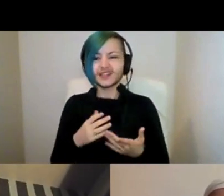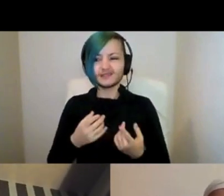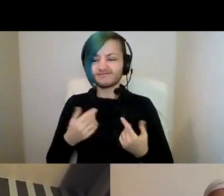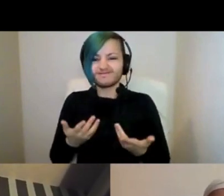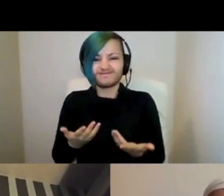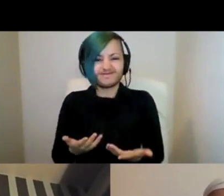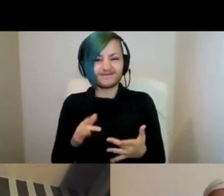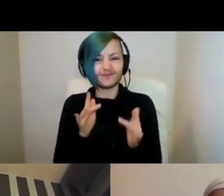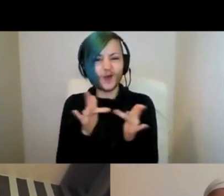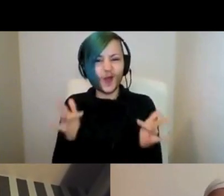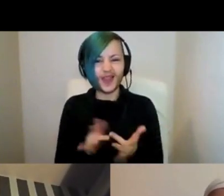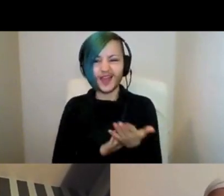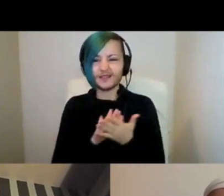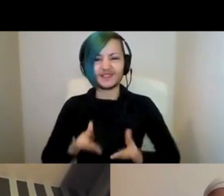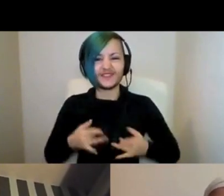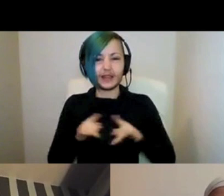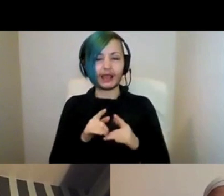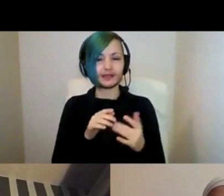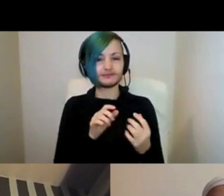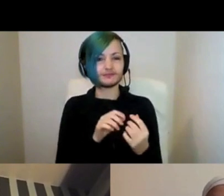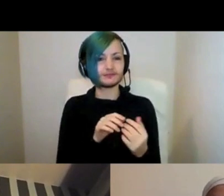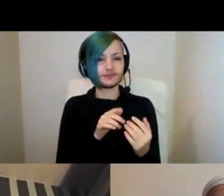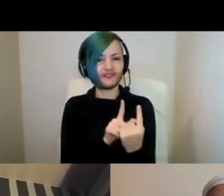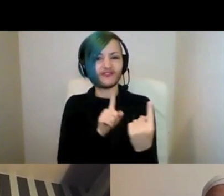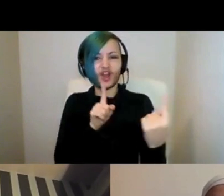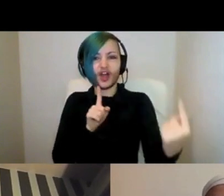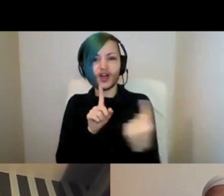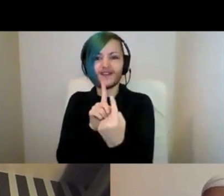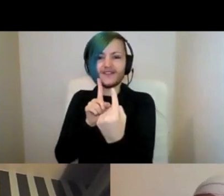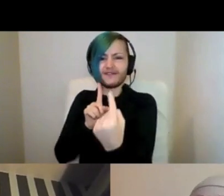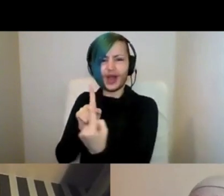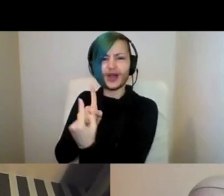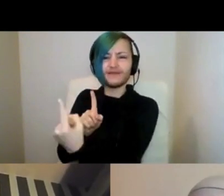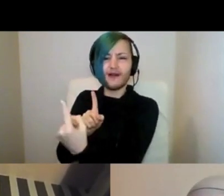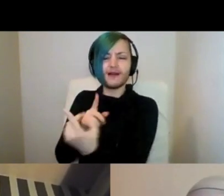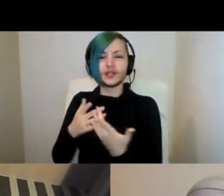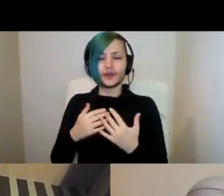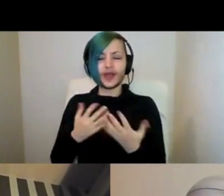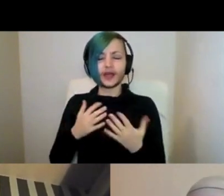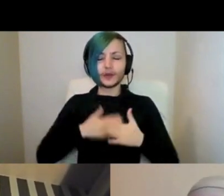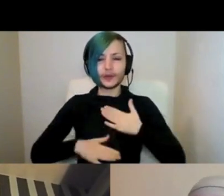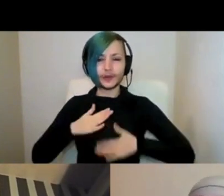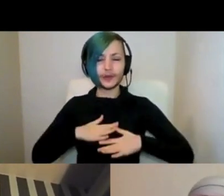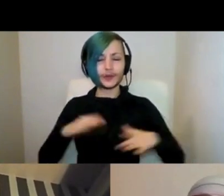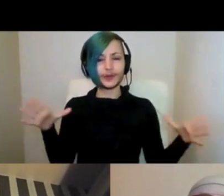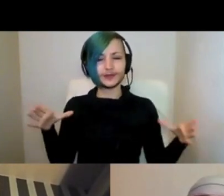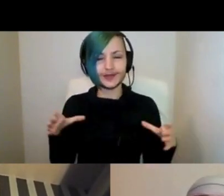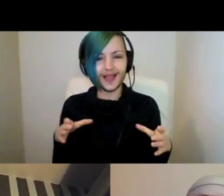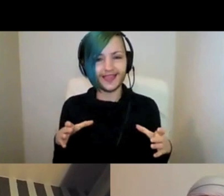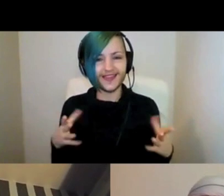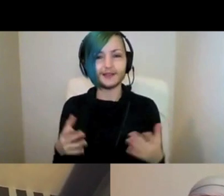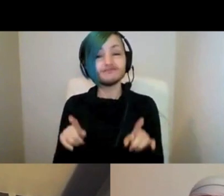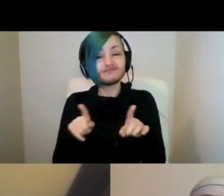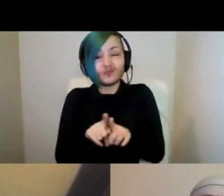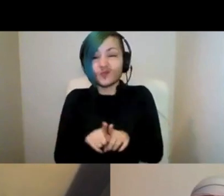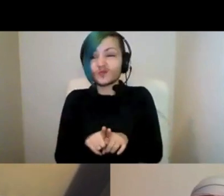feel a sense of group togetherness, I guess. And plus it's quite a nice way to open up and settle into